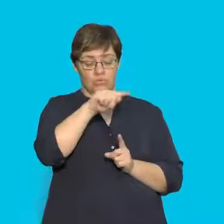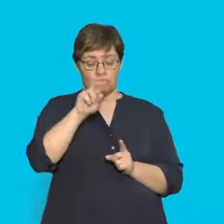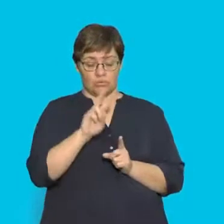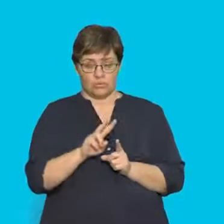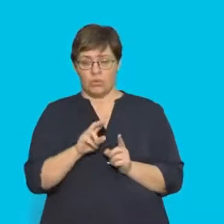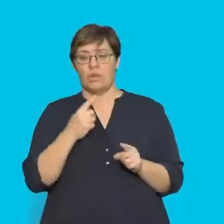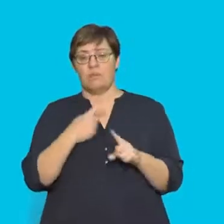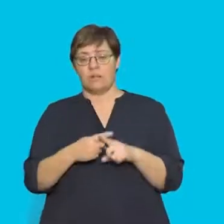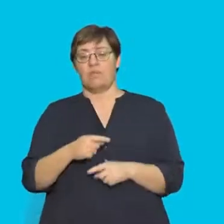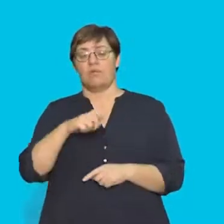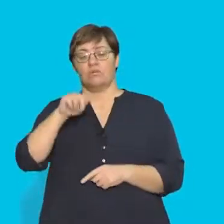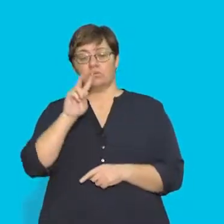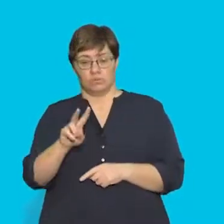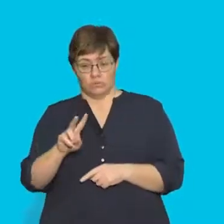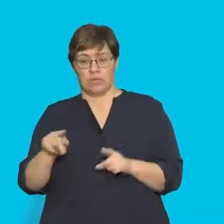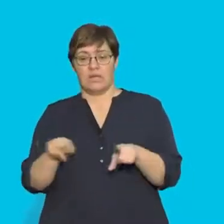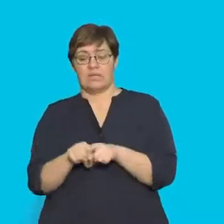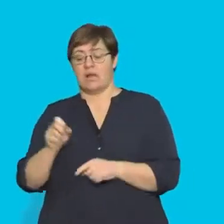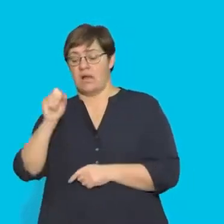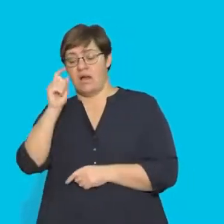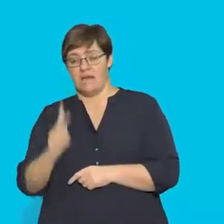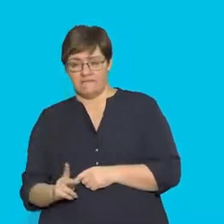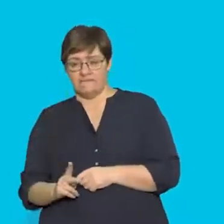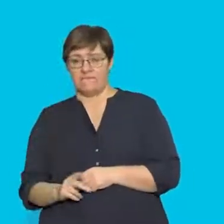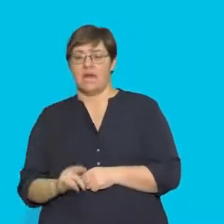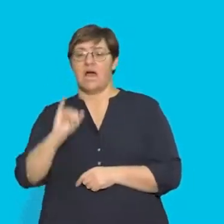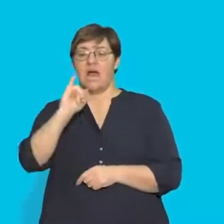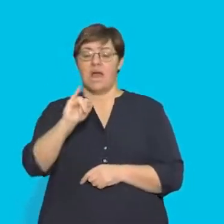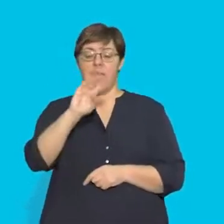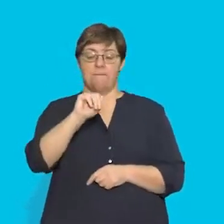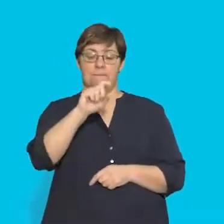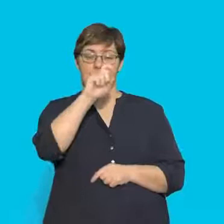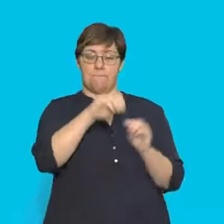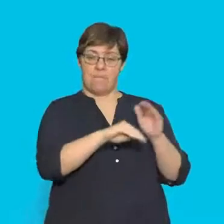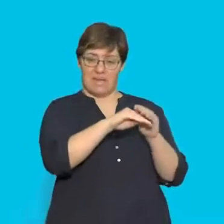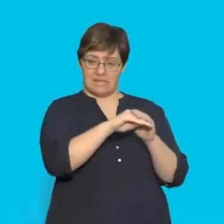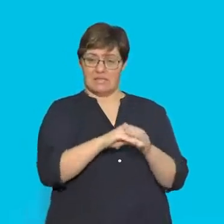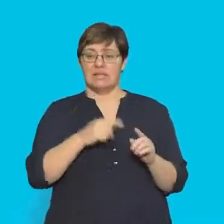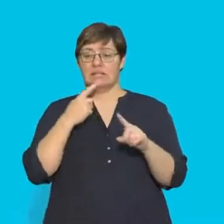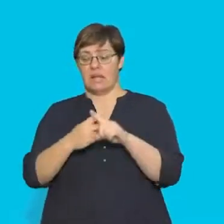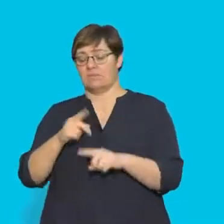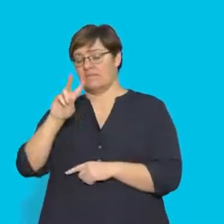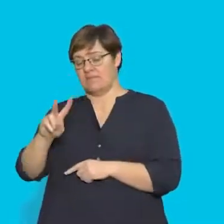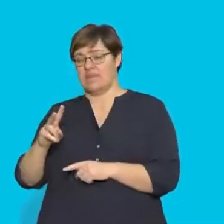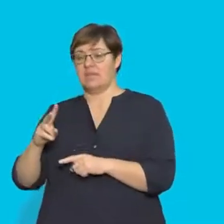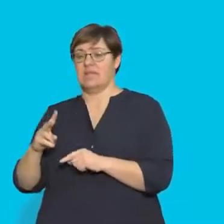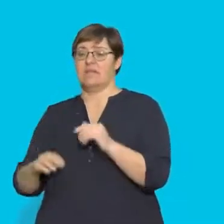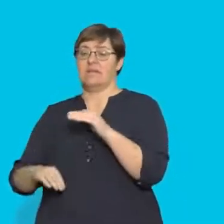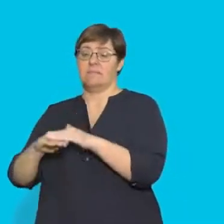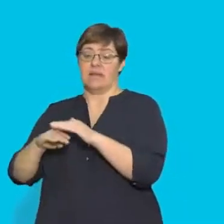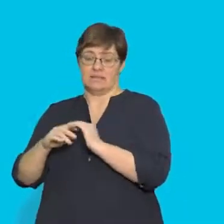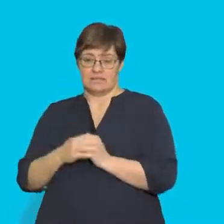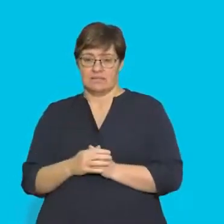is going to give you a half, and then it's going to be I max times V max. And that's quite a